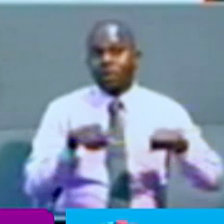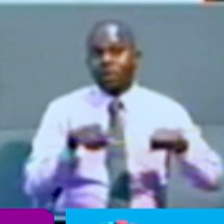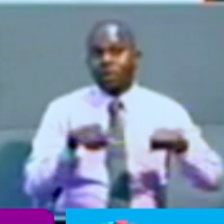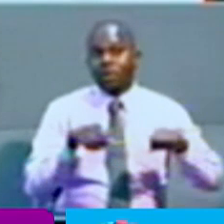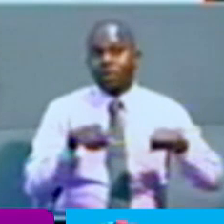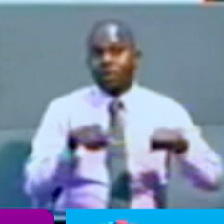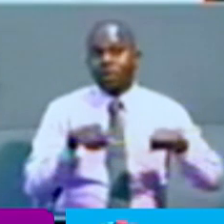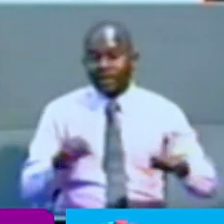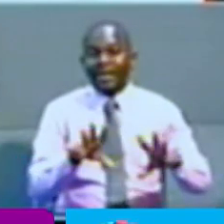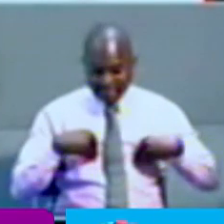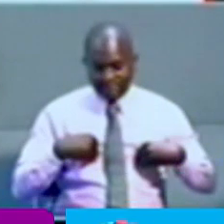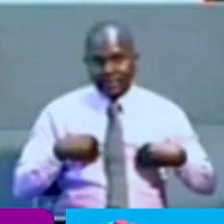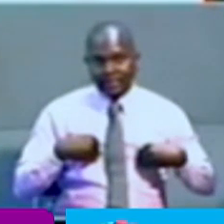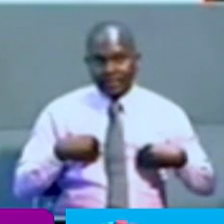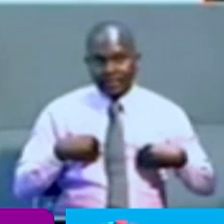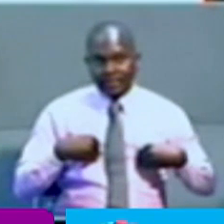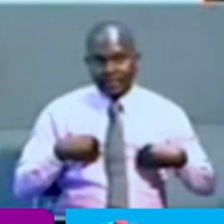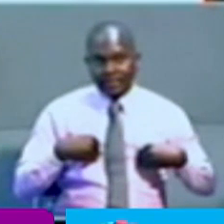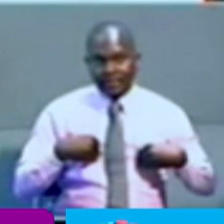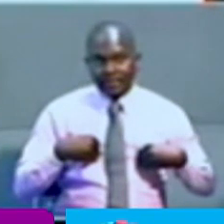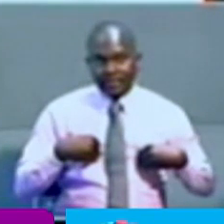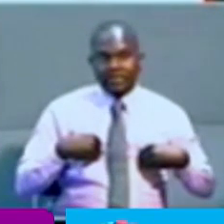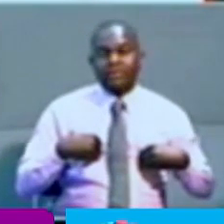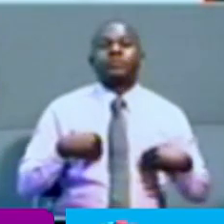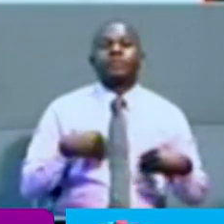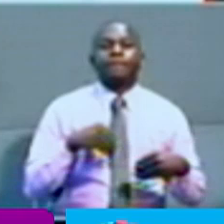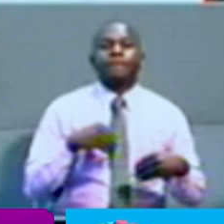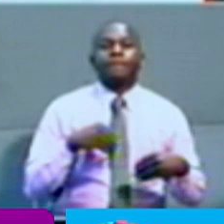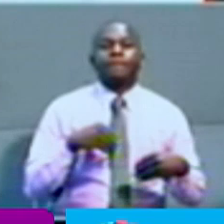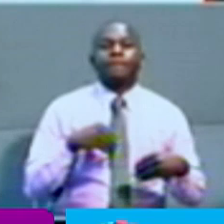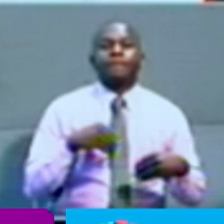Borders will only be allowed to move only up to 1700 hours,